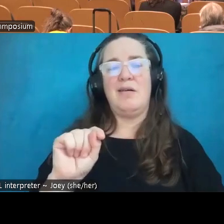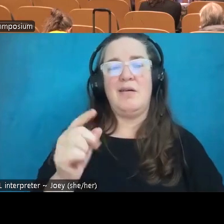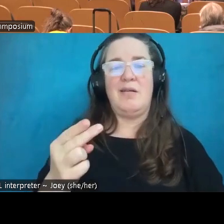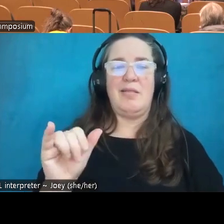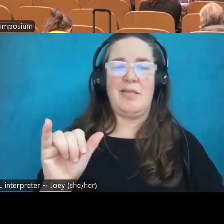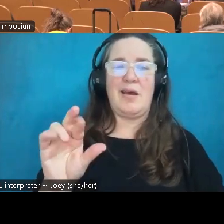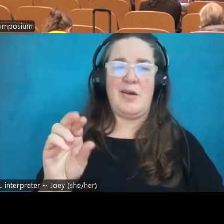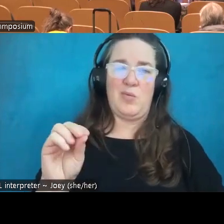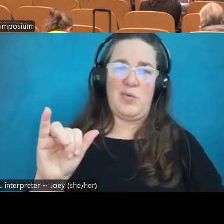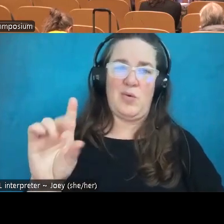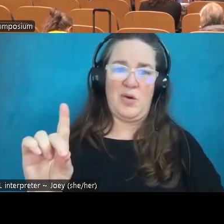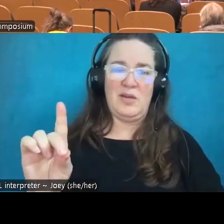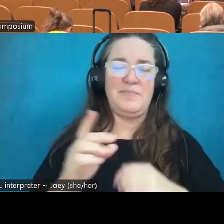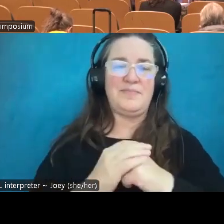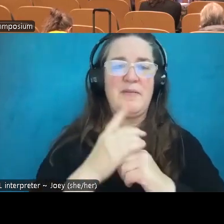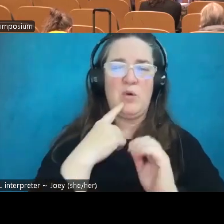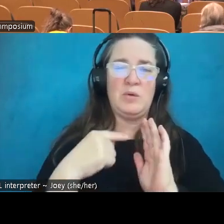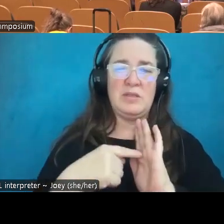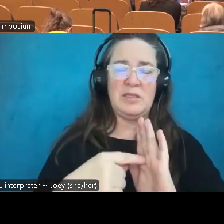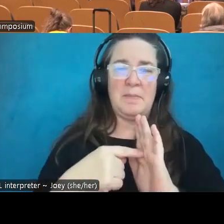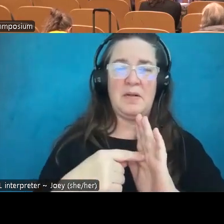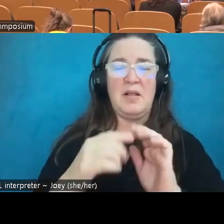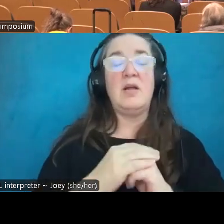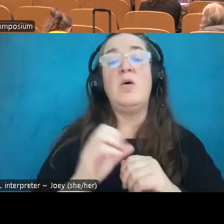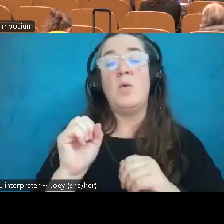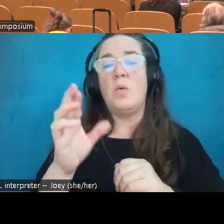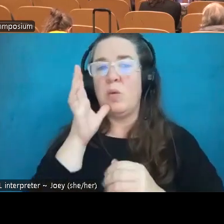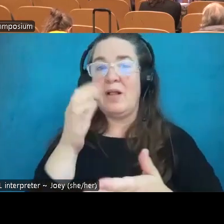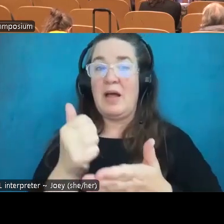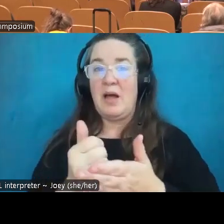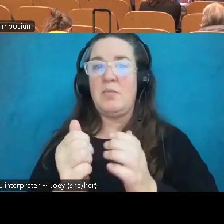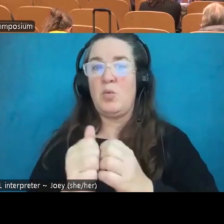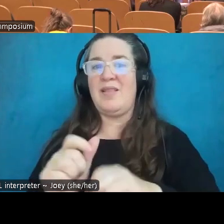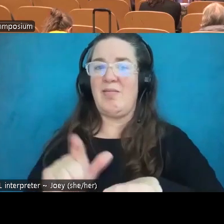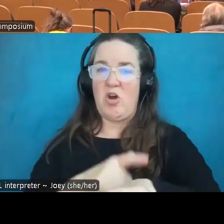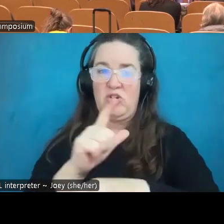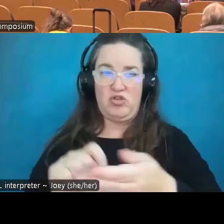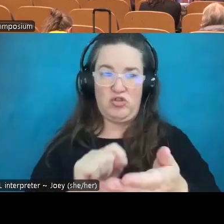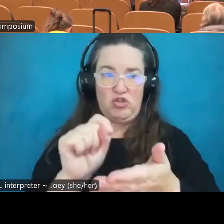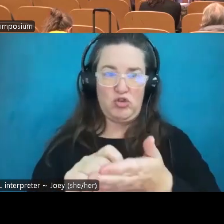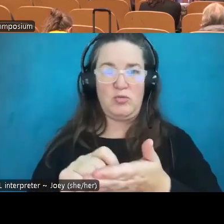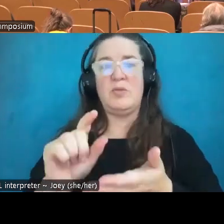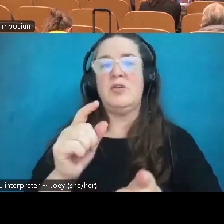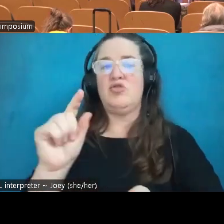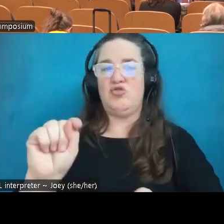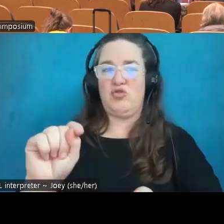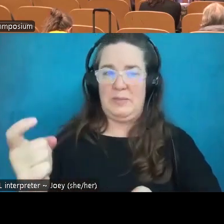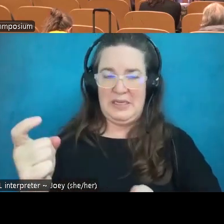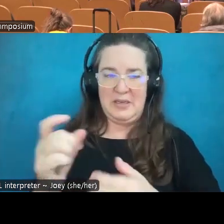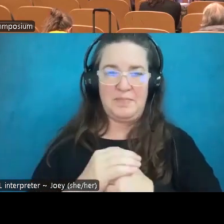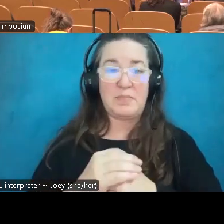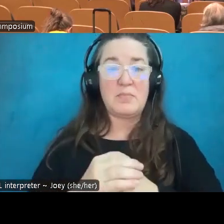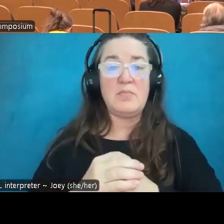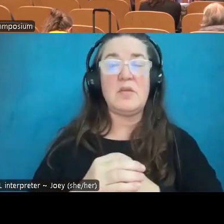we're starting to see some benefits of an antiviral in this disease that may need longer than that 25 days, do we look for